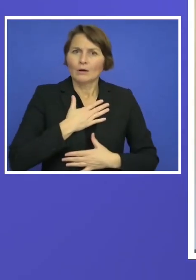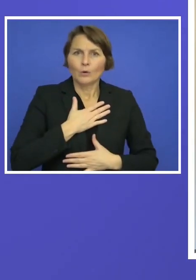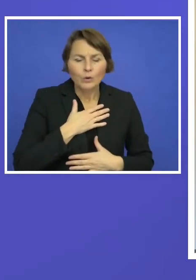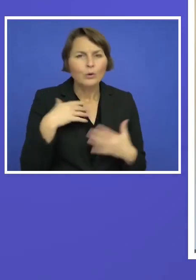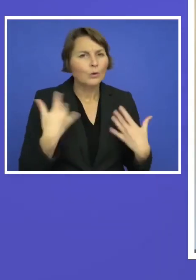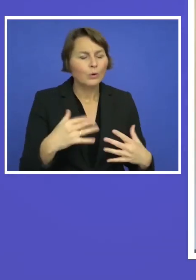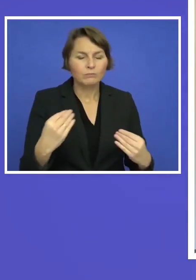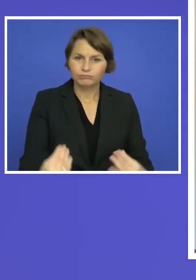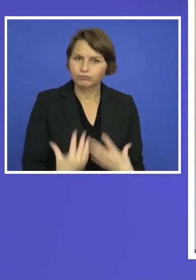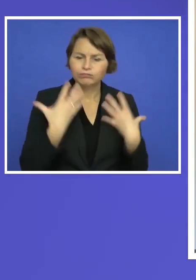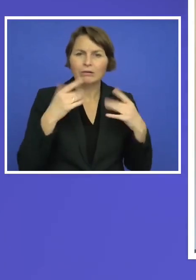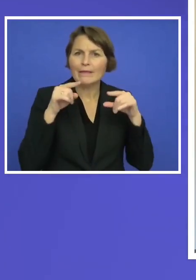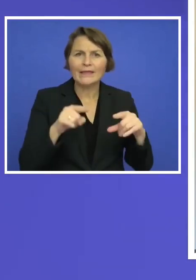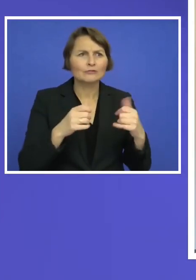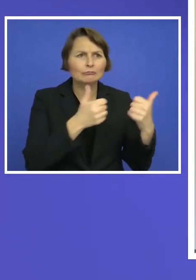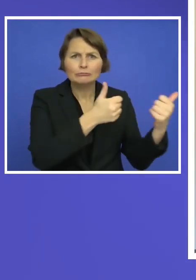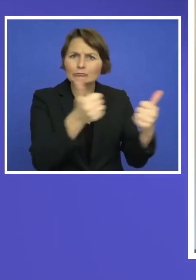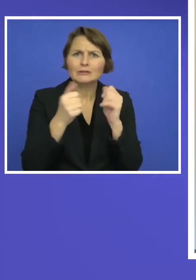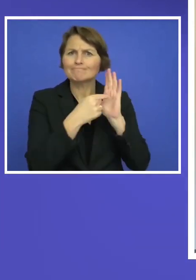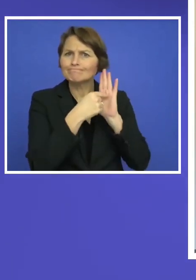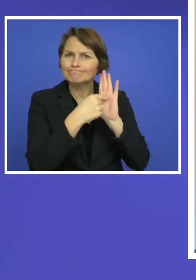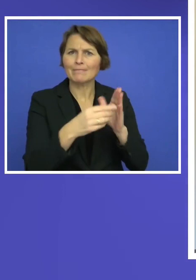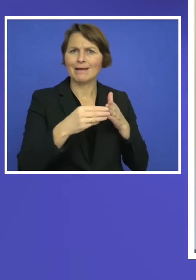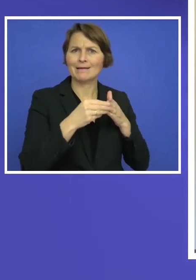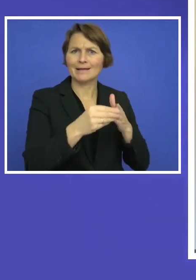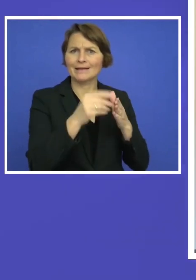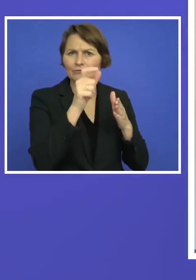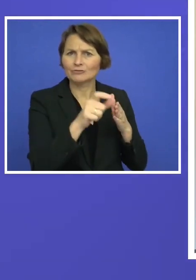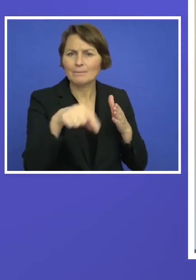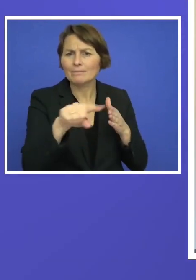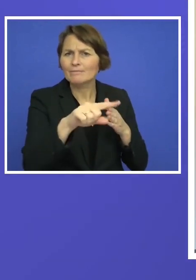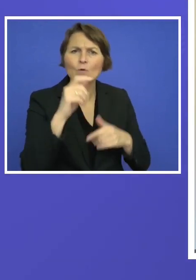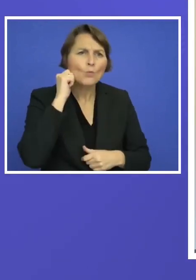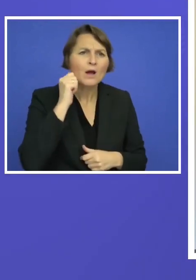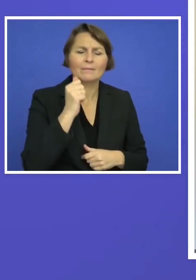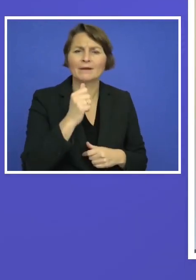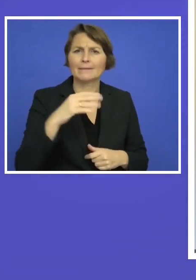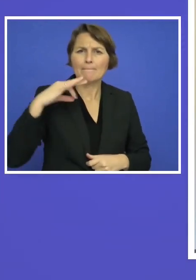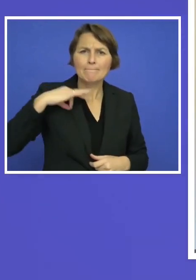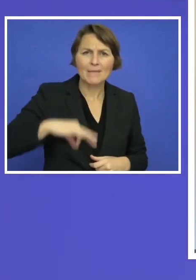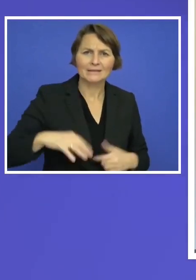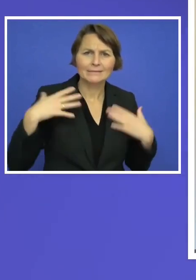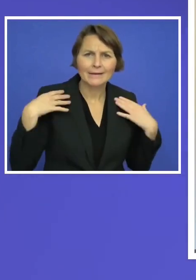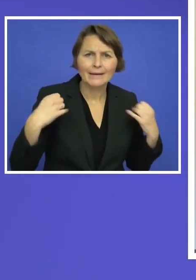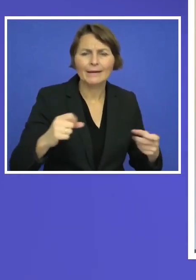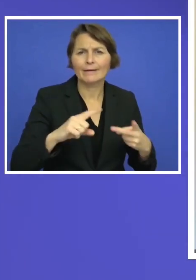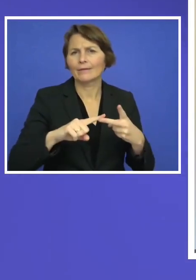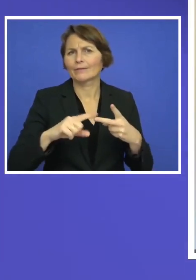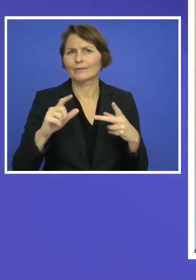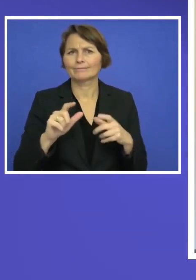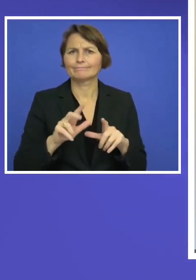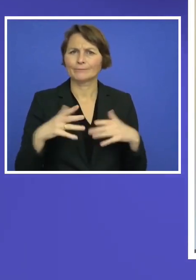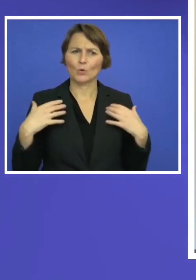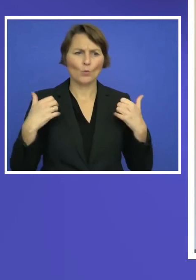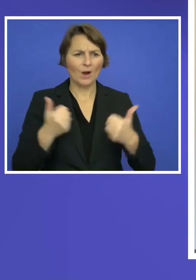leadership. Ministers of health, ministers of women and health and welfare are all women in